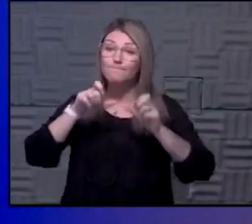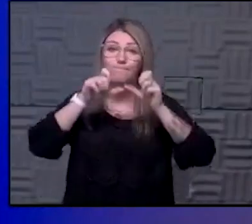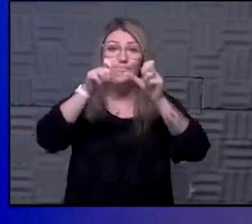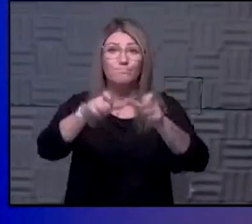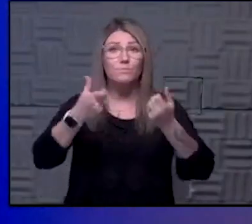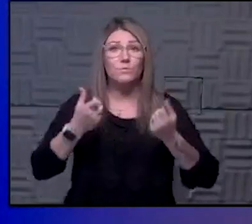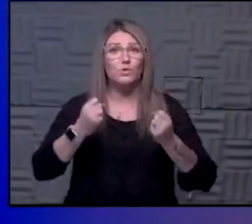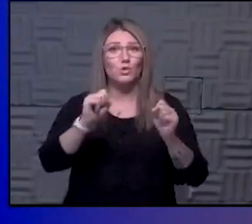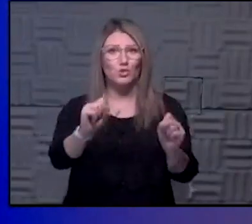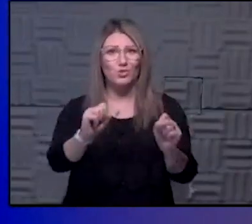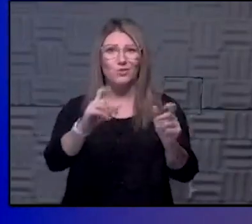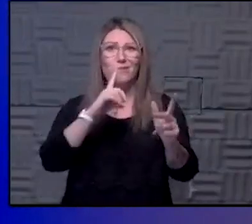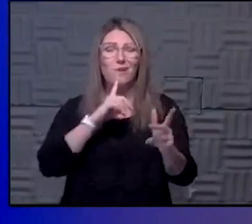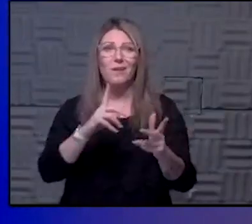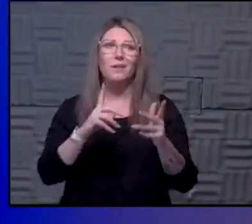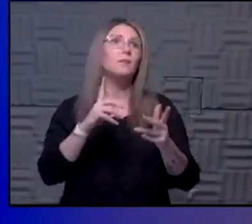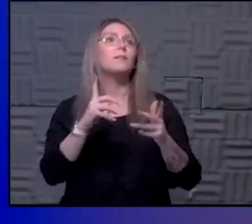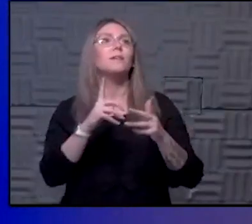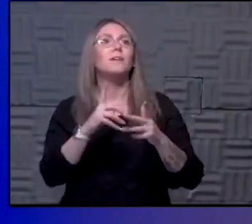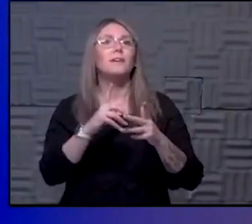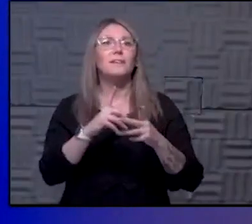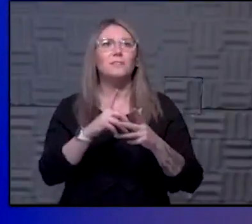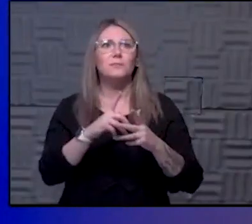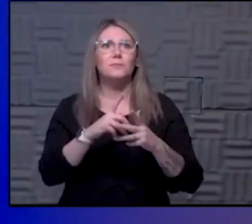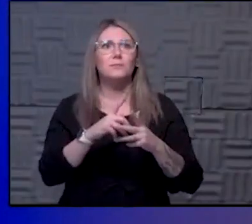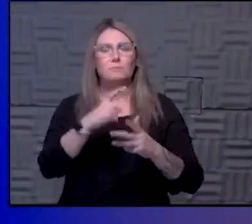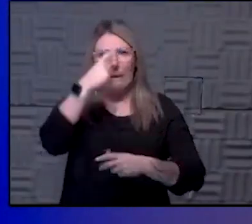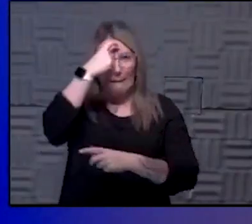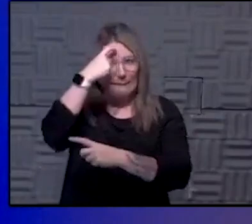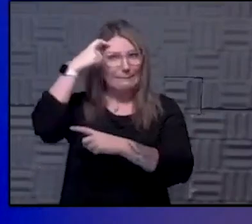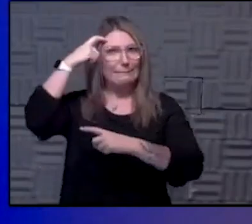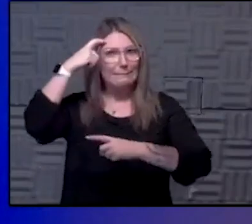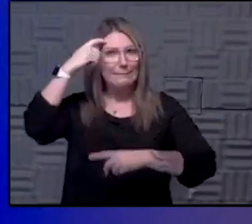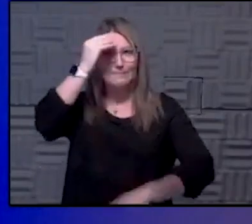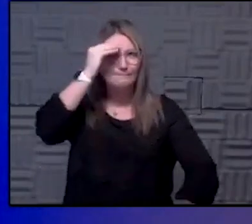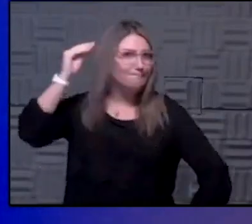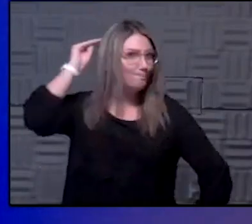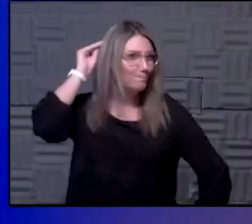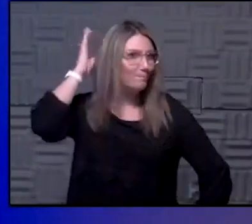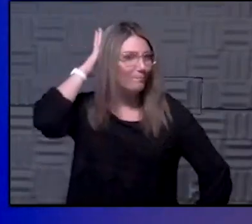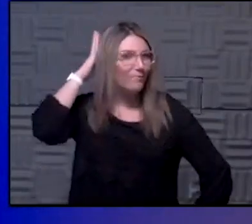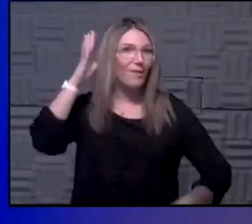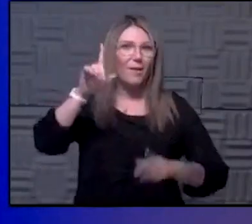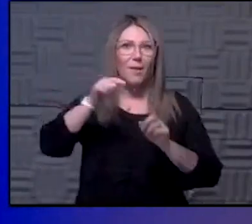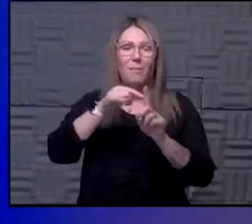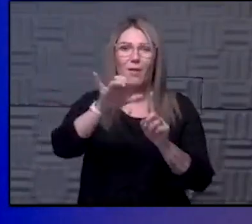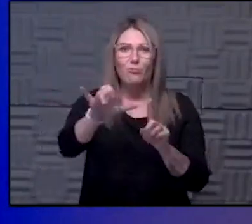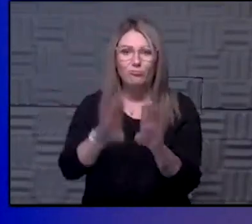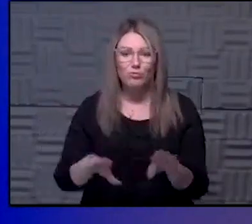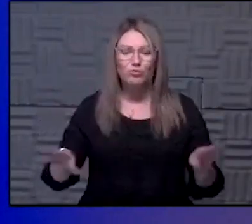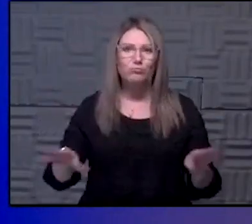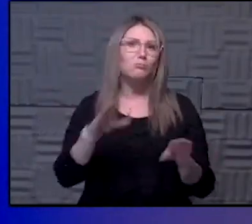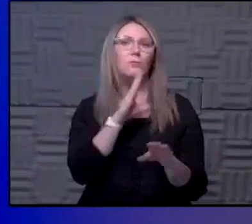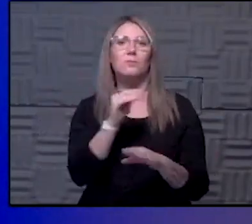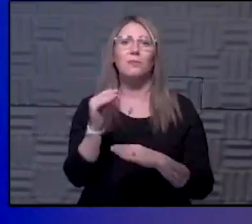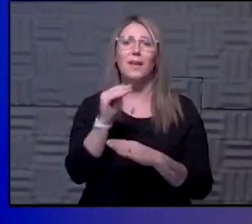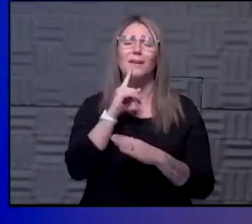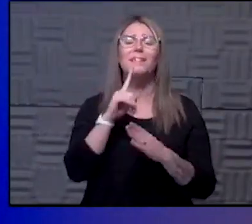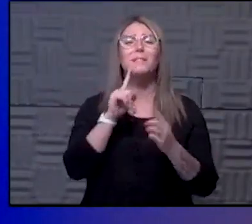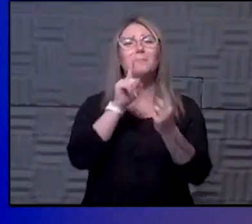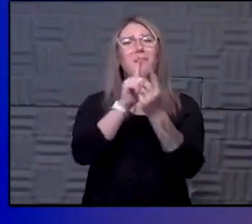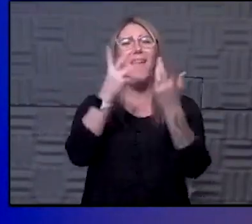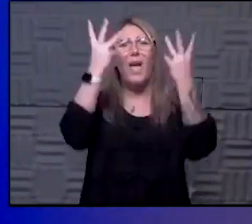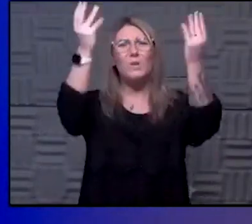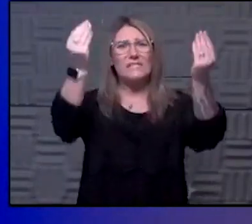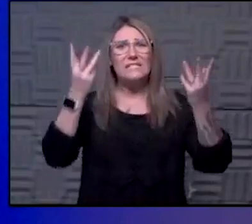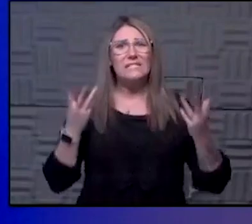and instill that, you know, in their young people about, you know, if you have to meet outside, try to stay distant, try to do those masking.